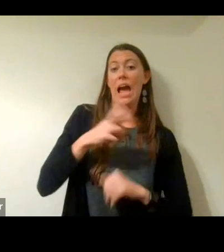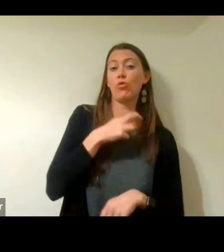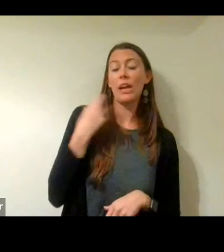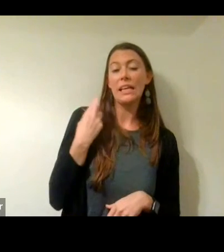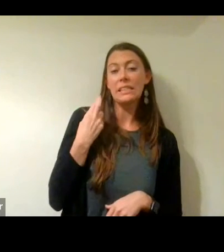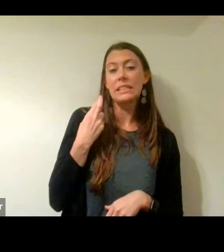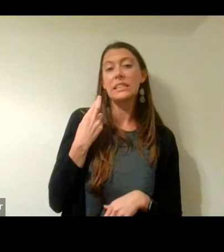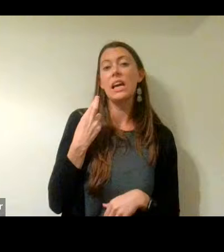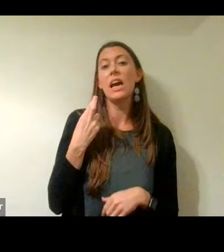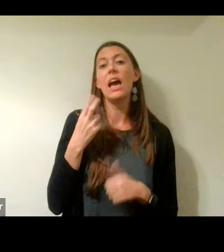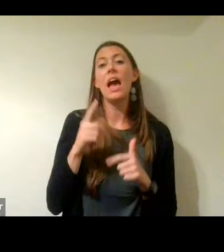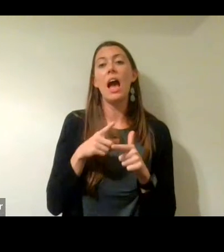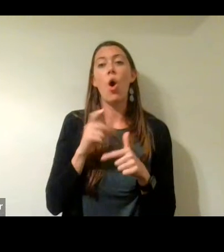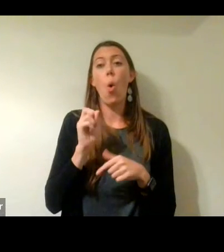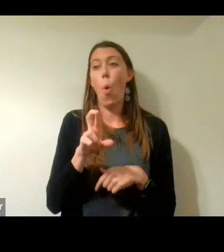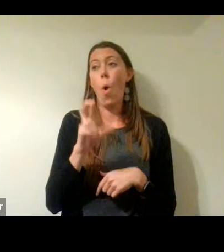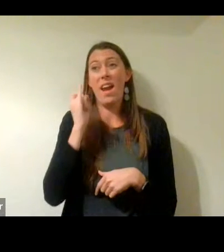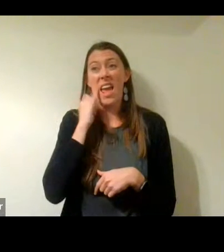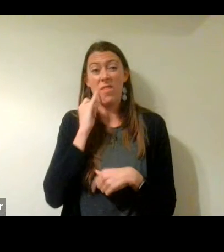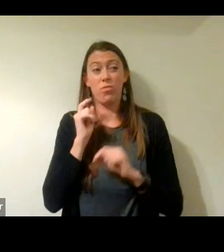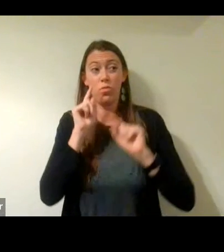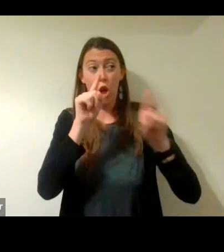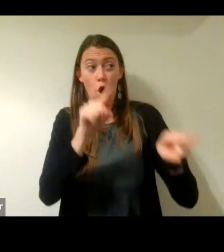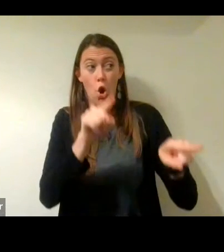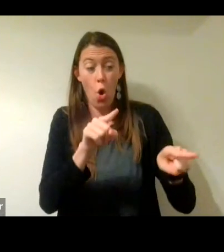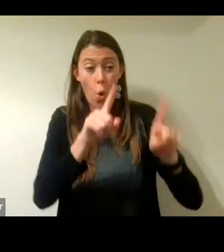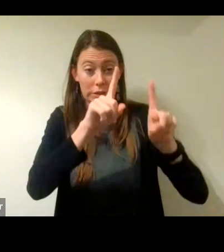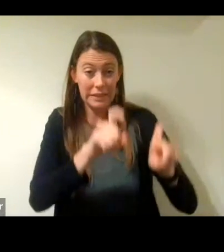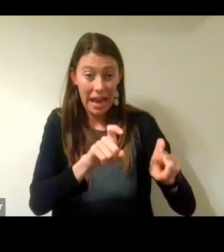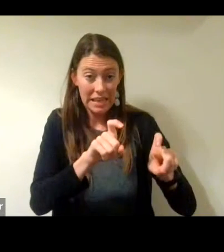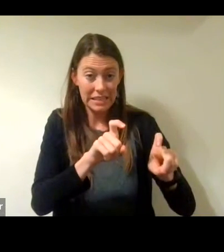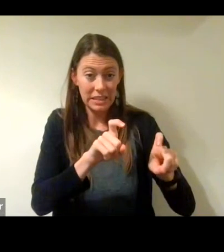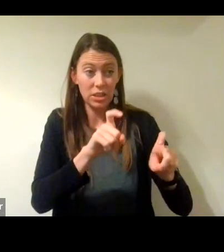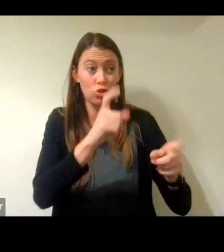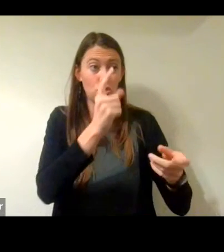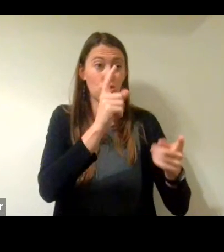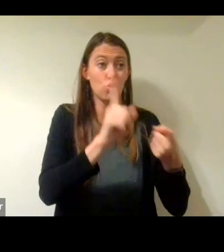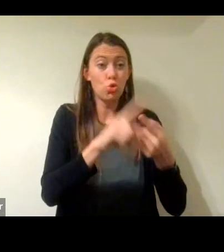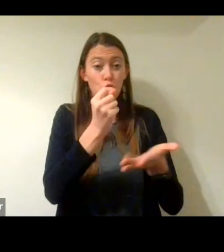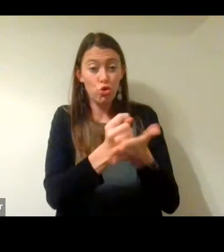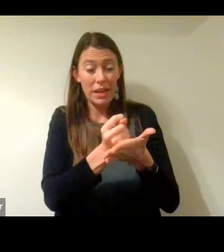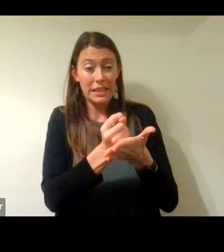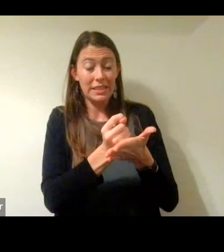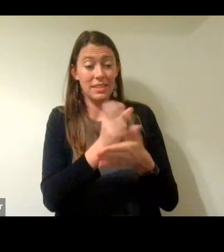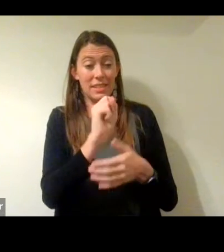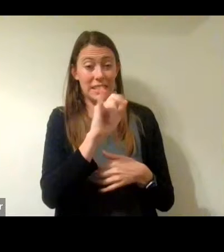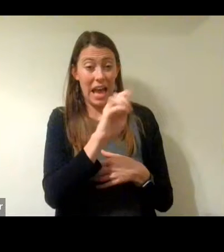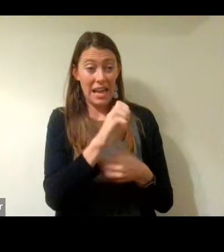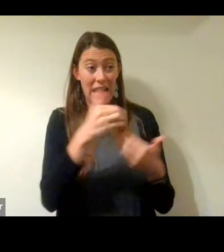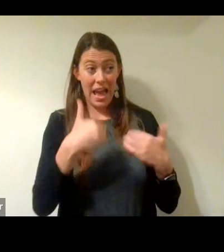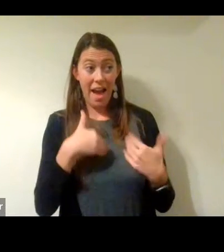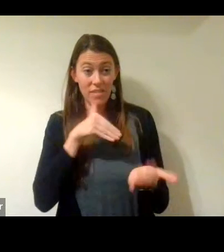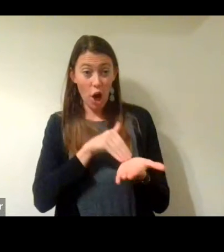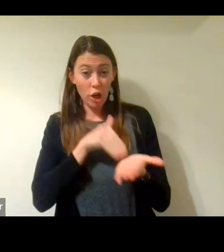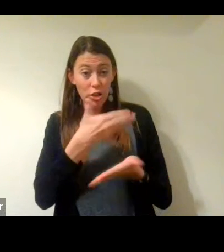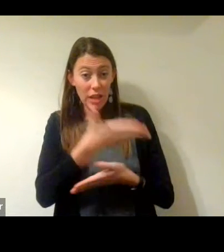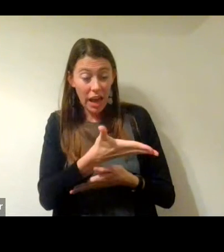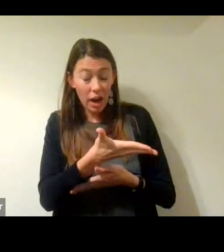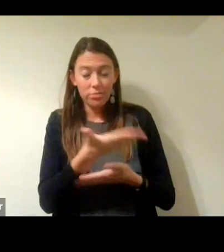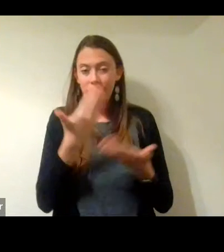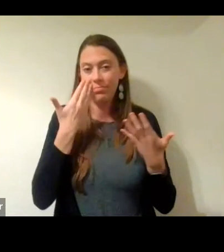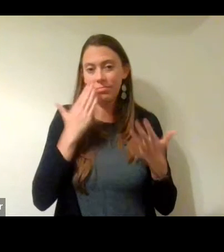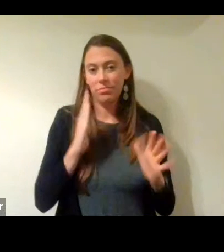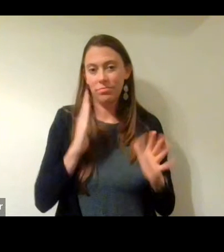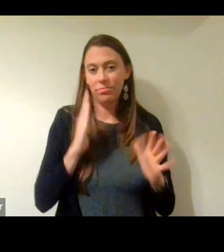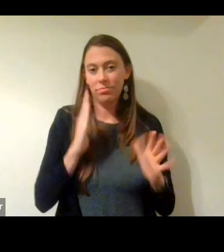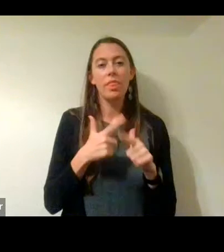there's a physician on site when you go to a test to treat site, whether that physician deems the person there